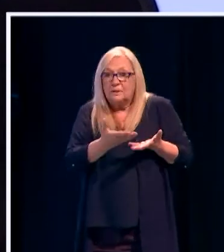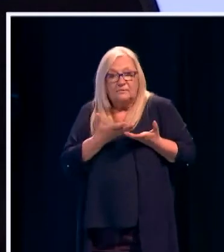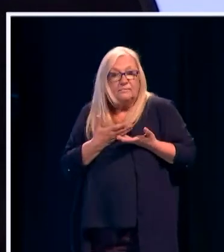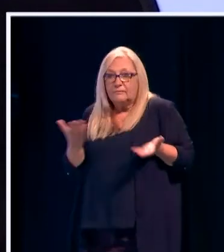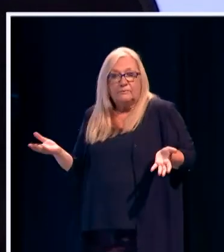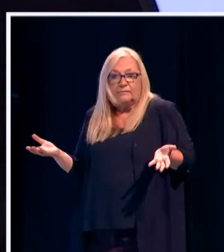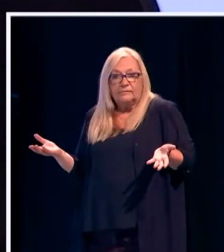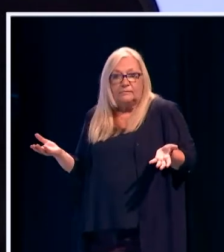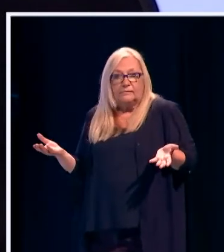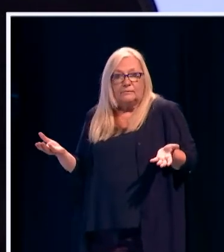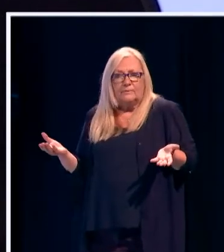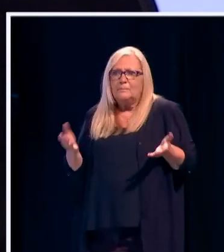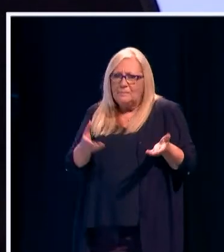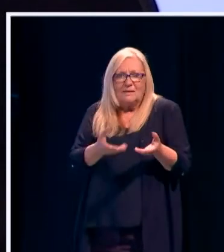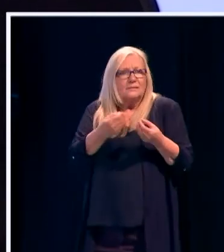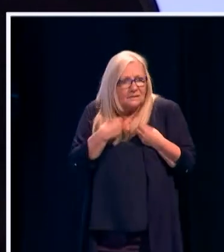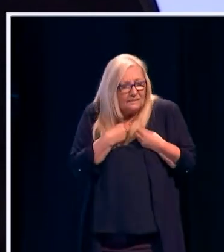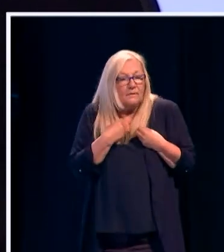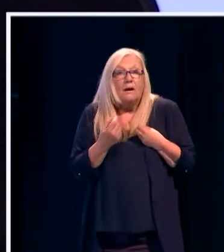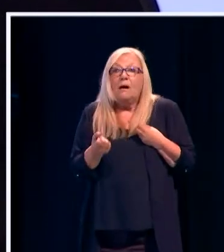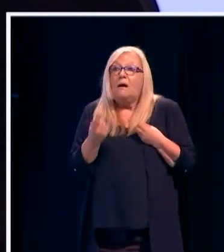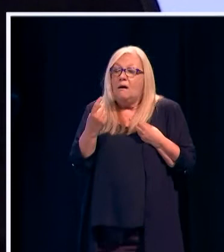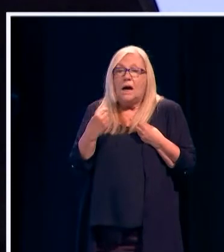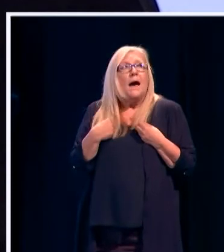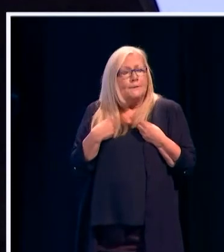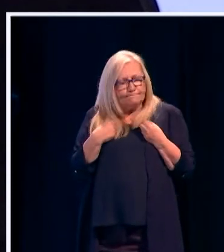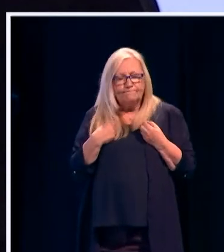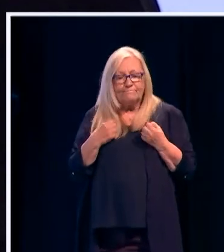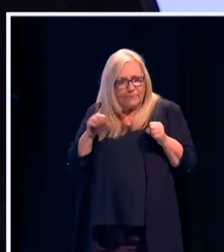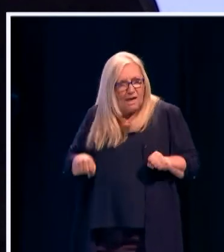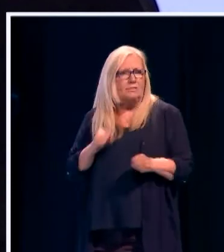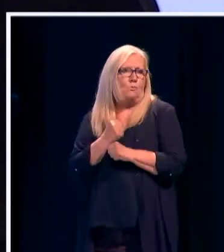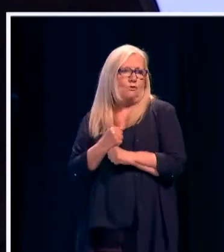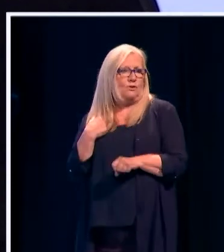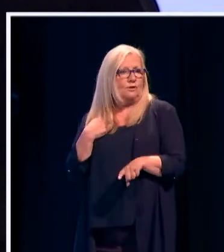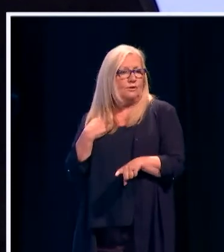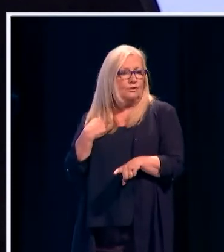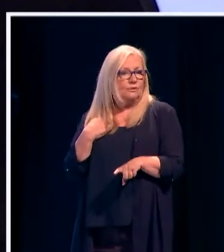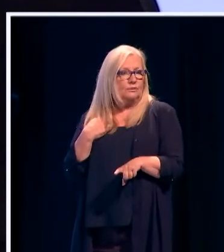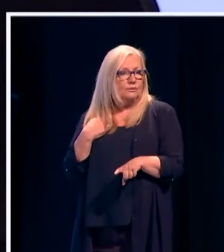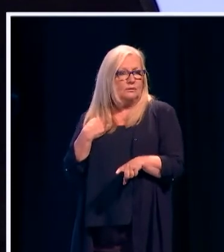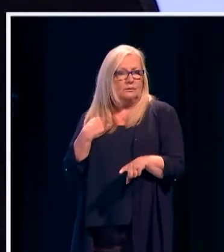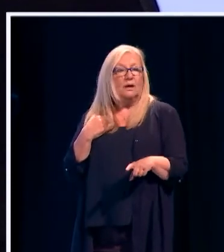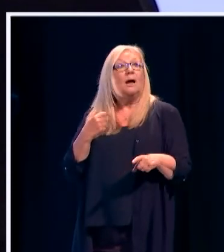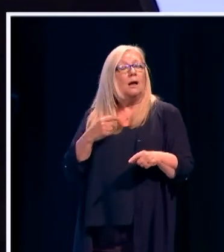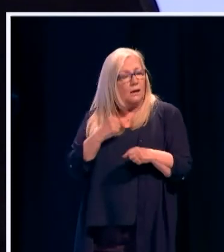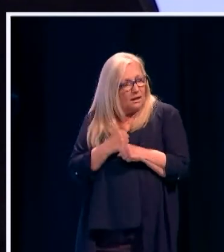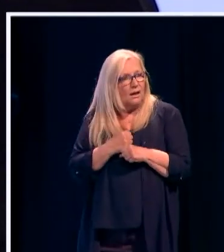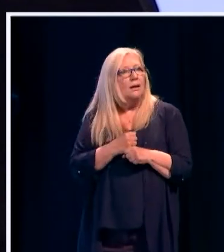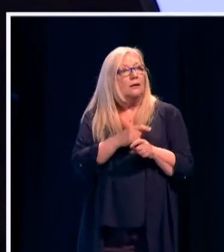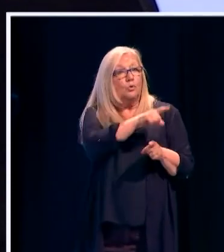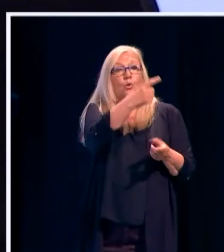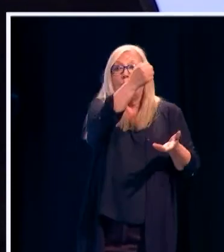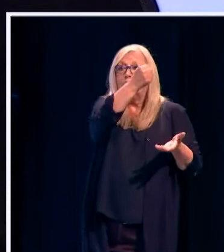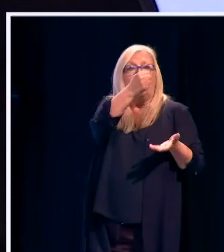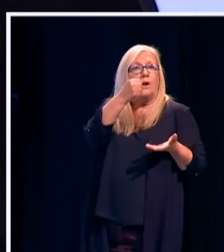Okay. We needed the chance to work for that. Okay. As a donor had to be touched them, and they have to change their mind